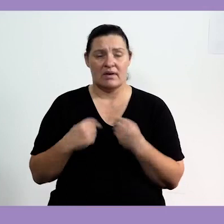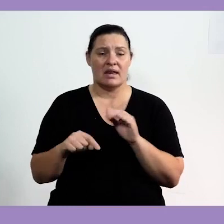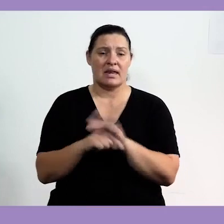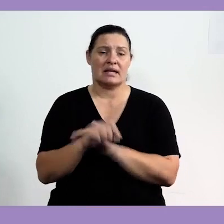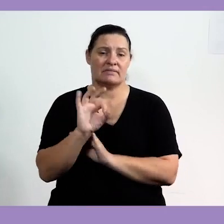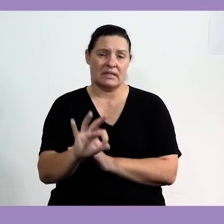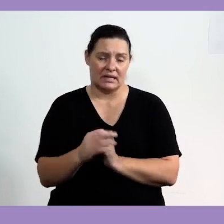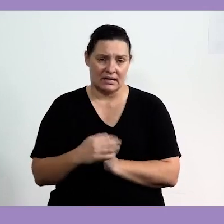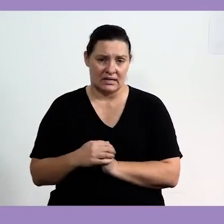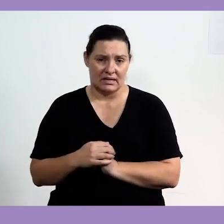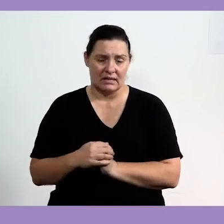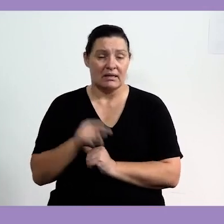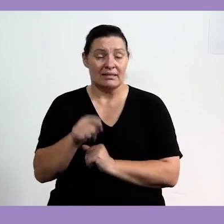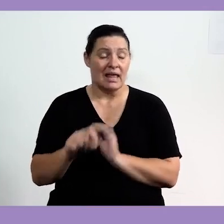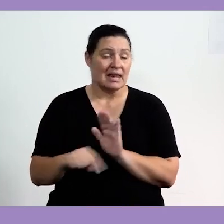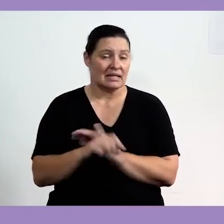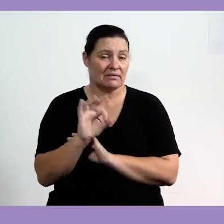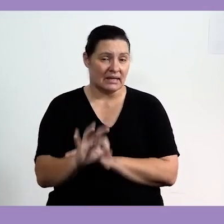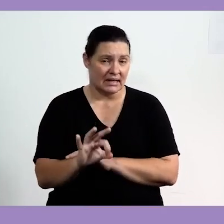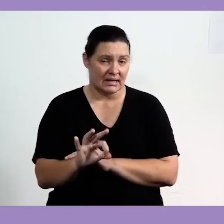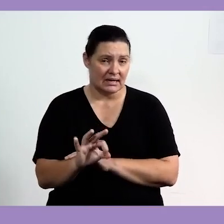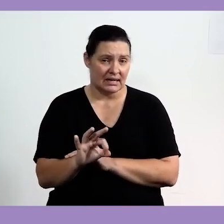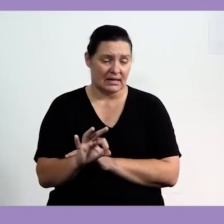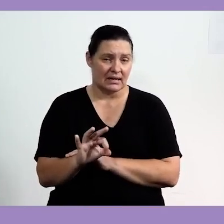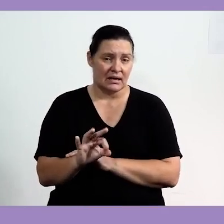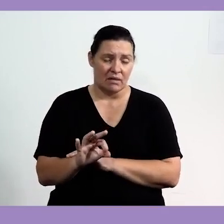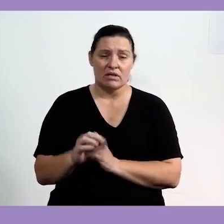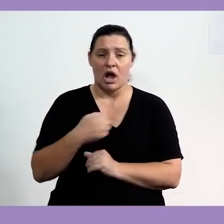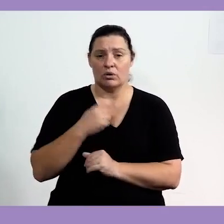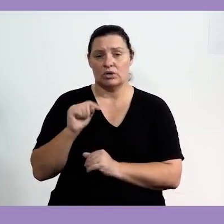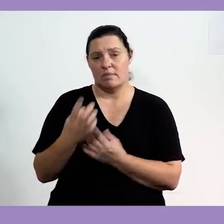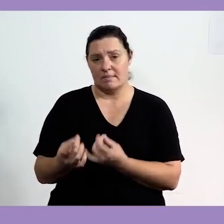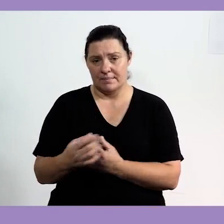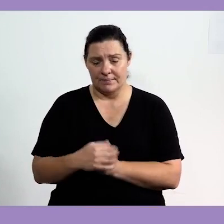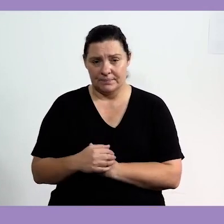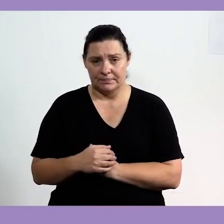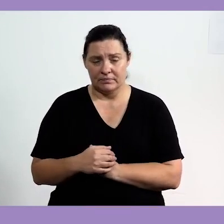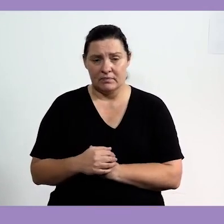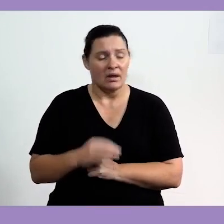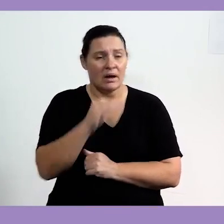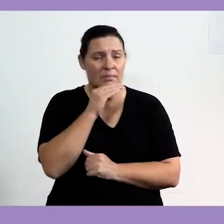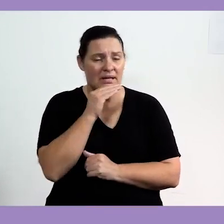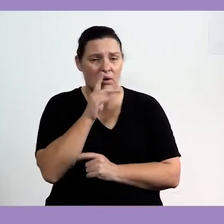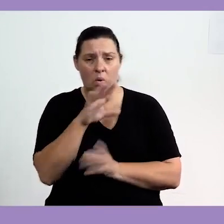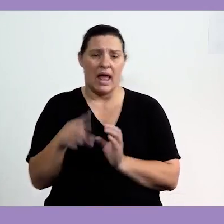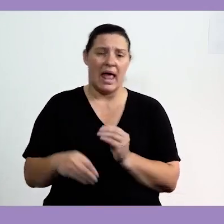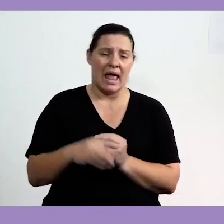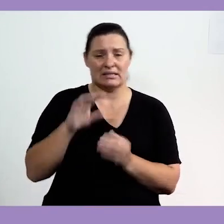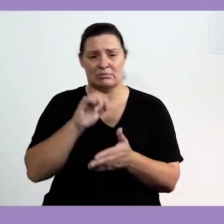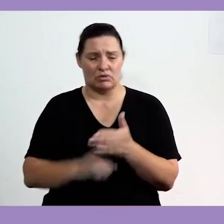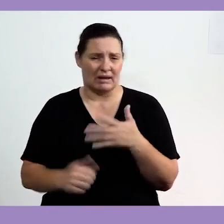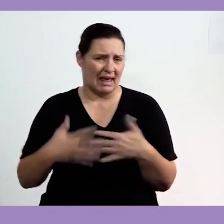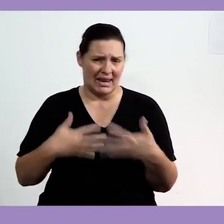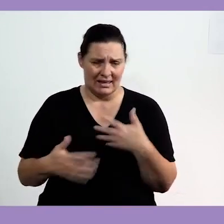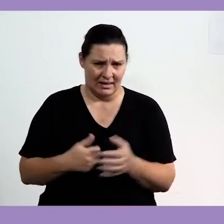will give us a negative 3. And that negative 3 is our term number. So it means here we are not going to